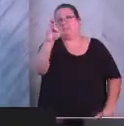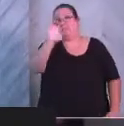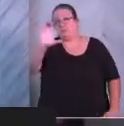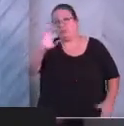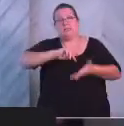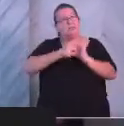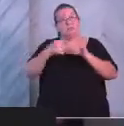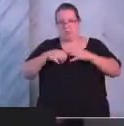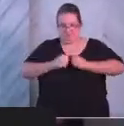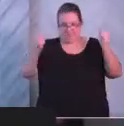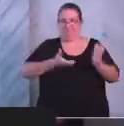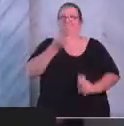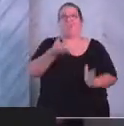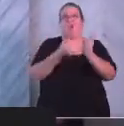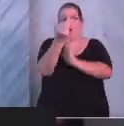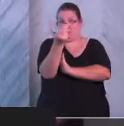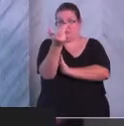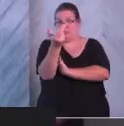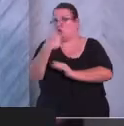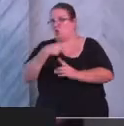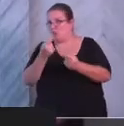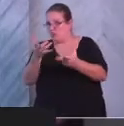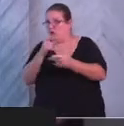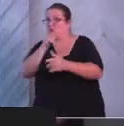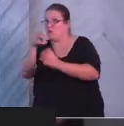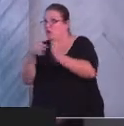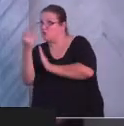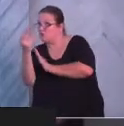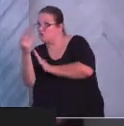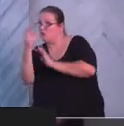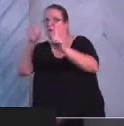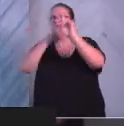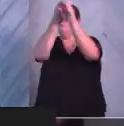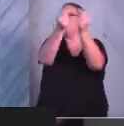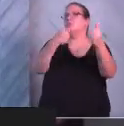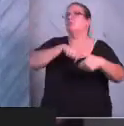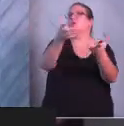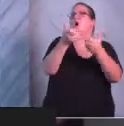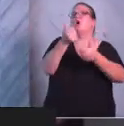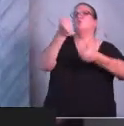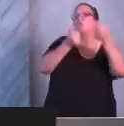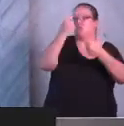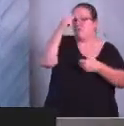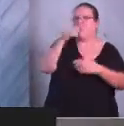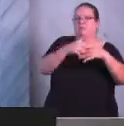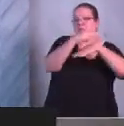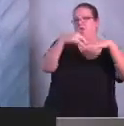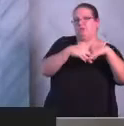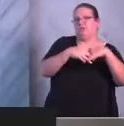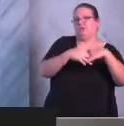be honest about one thing. Are we really looking for the real truth? And what reconciliation are we looking for with the Indigenous? Thank you. Thank